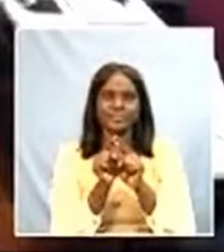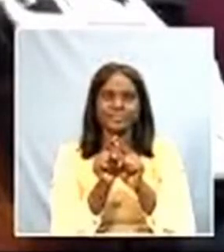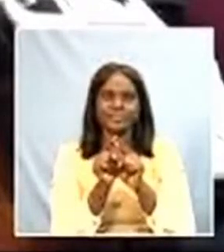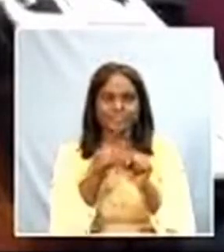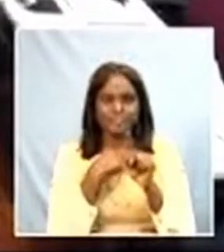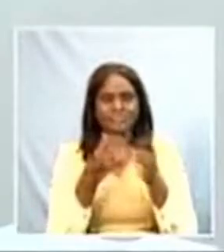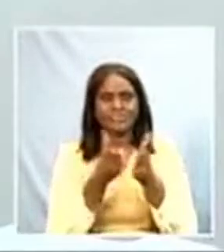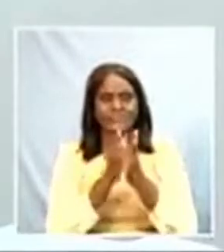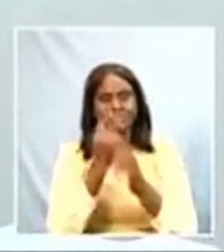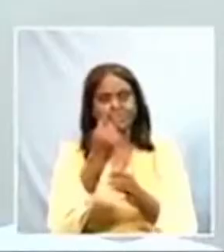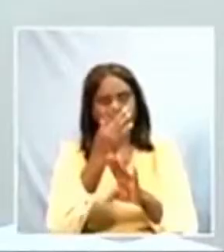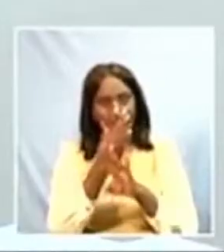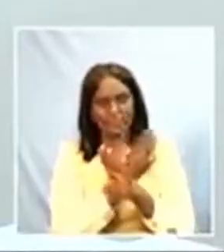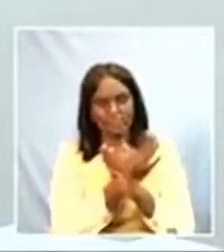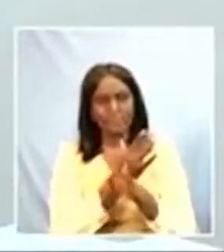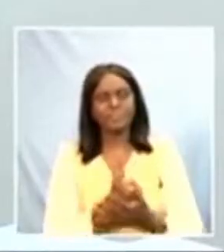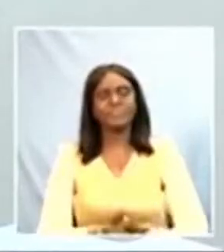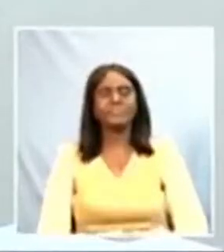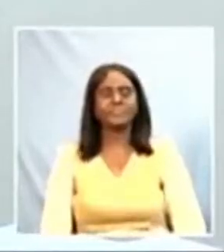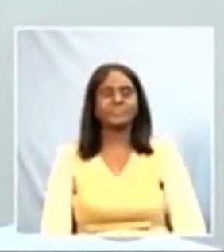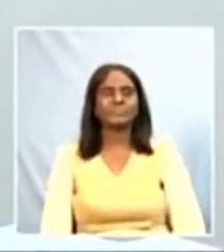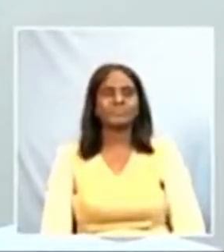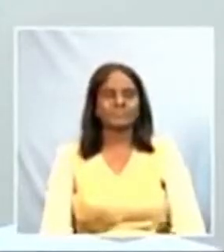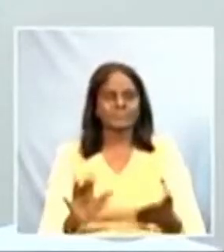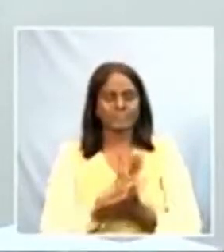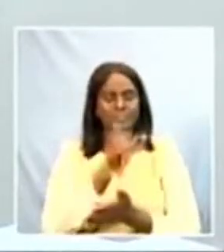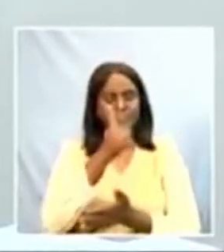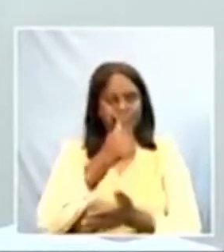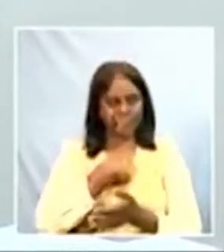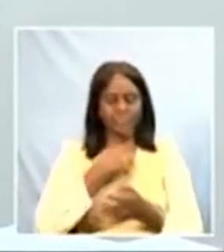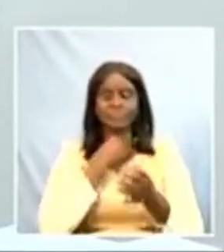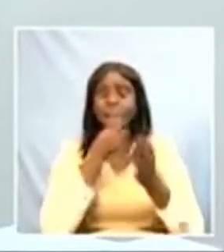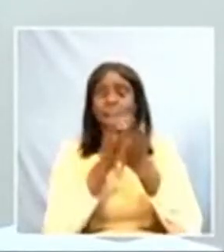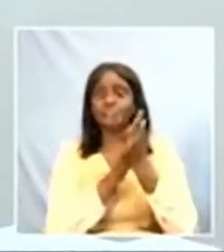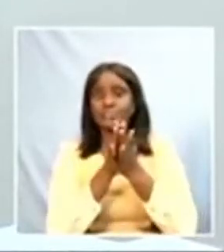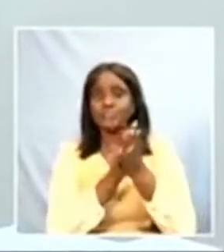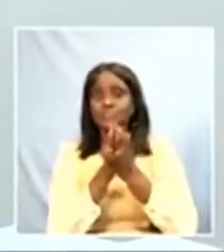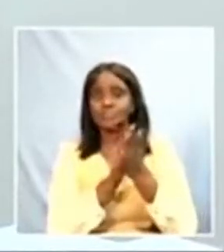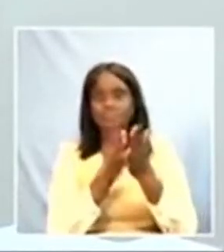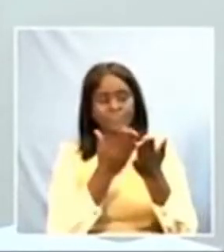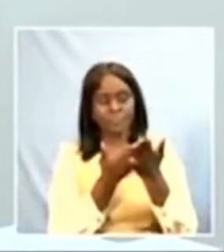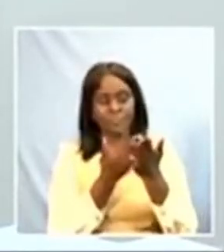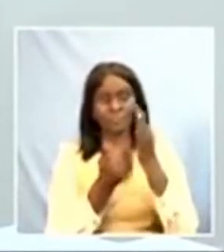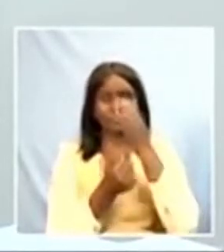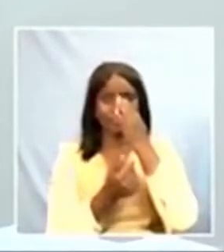ask one before... It's on page 10. Also, I got interested.